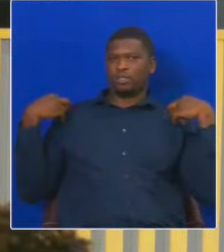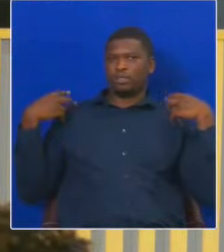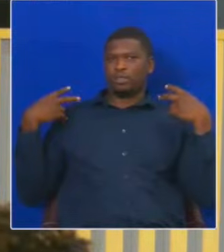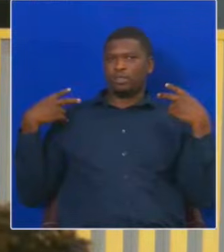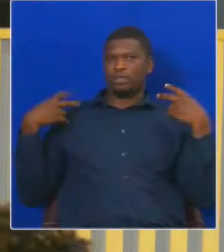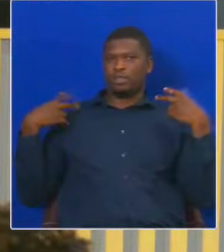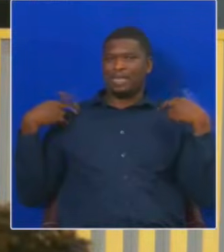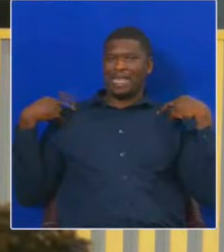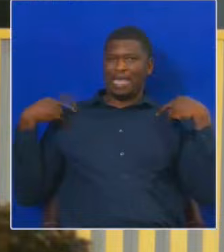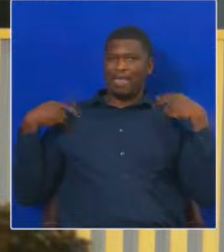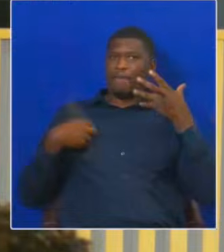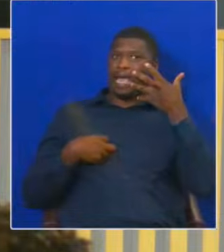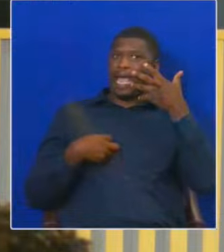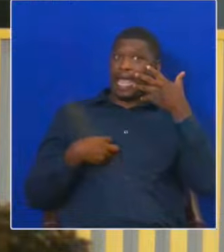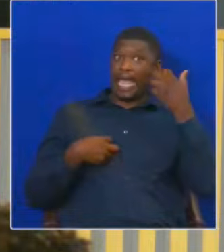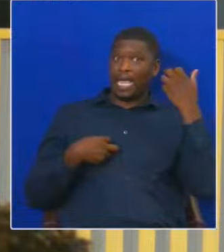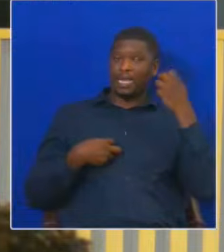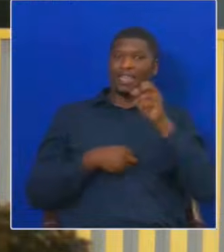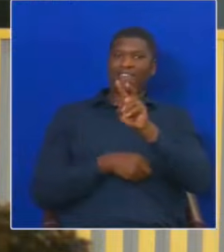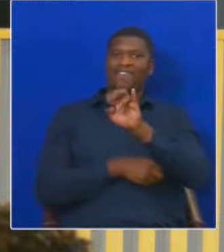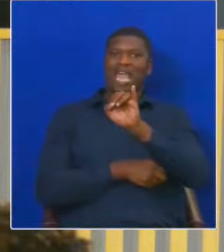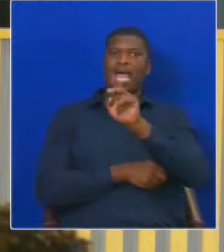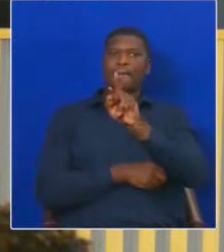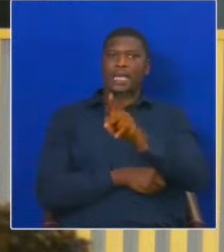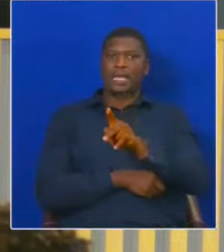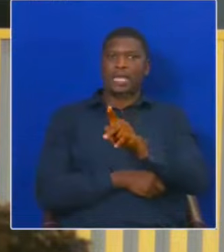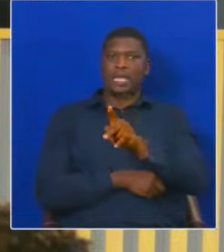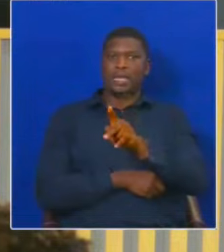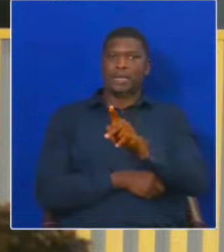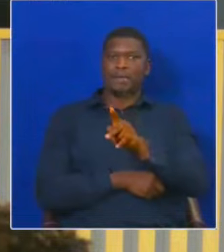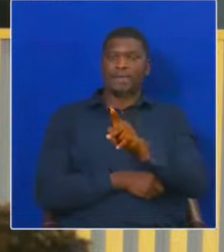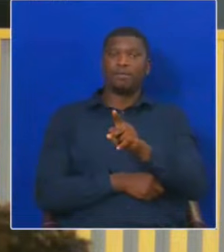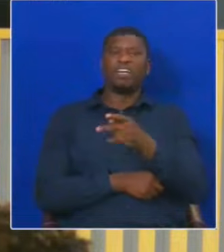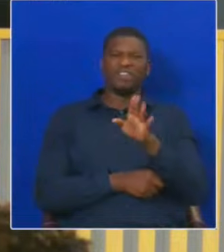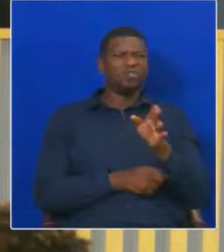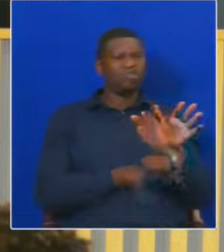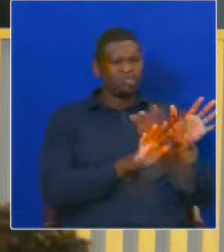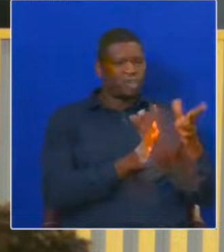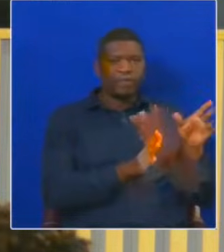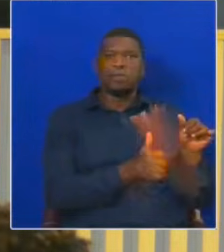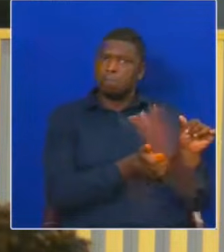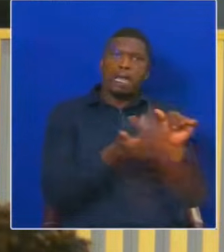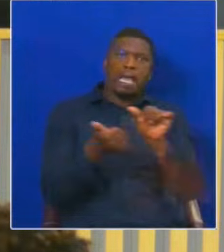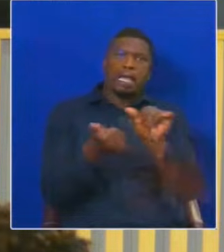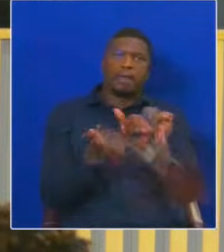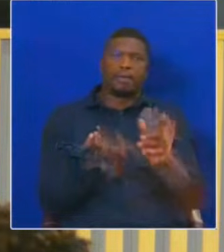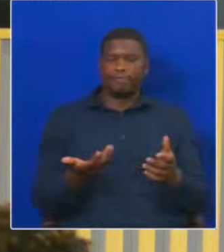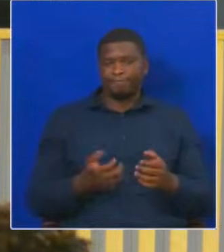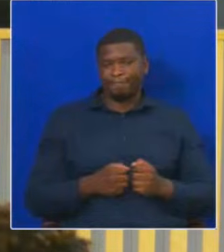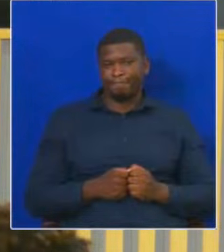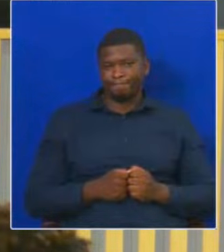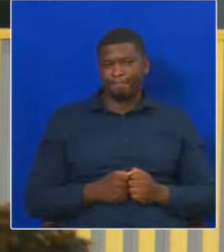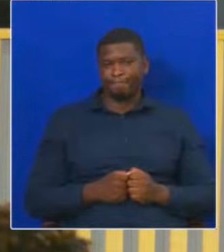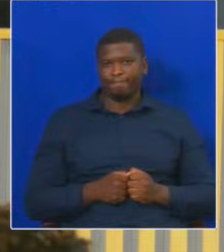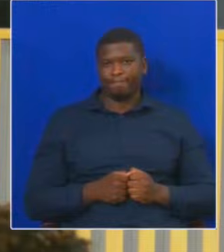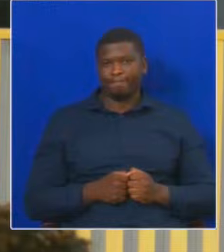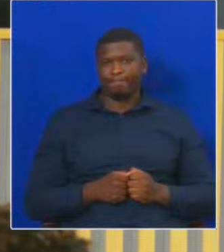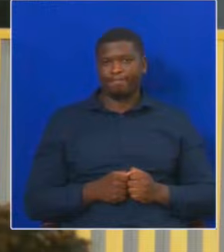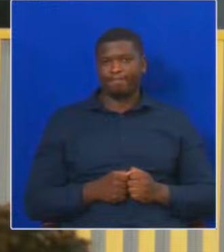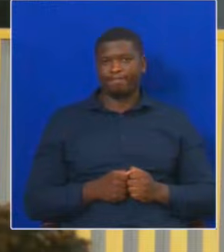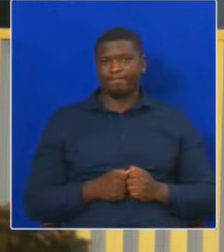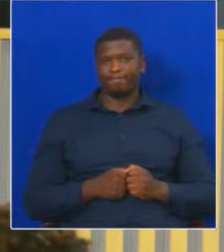security services, as they were returned to Brooklyn